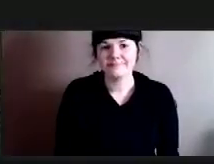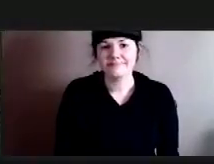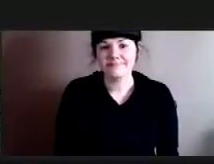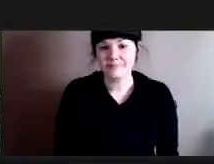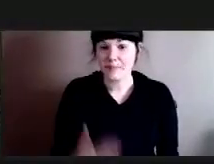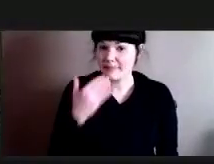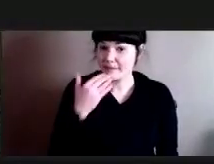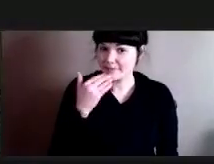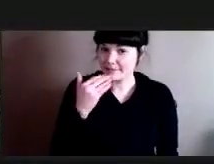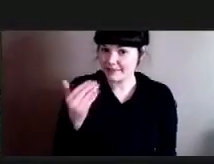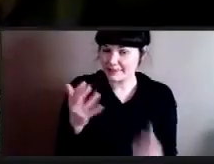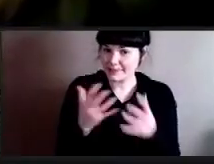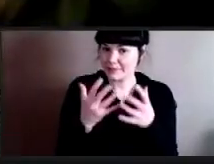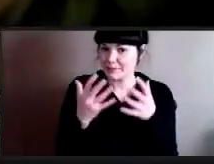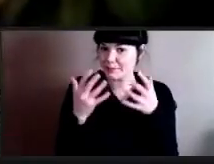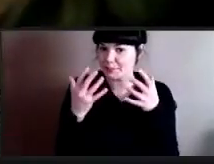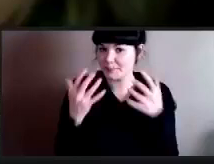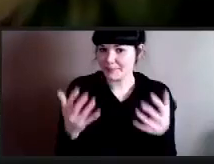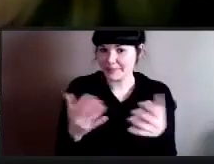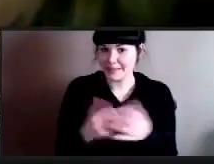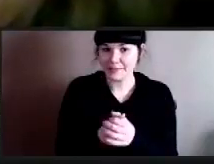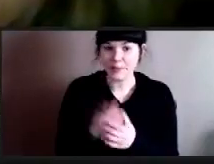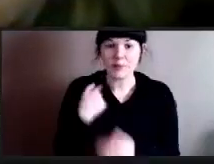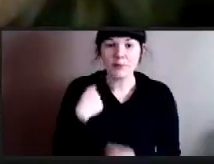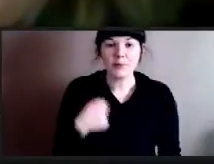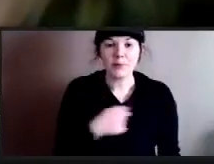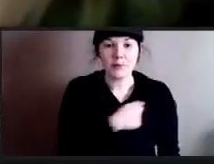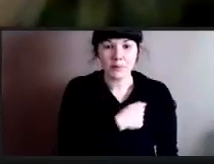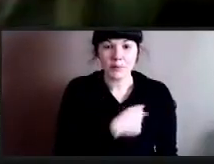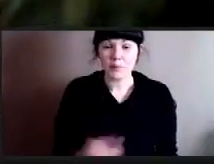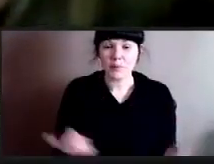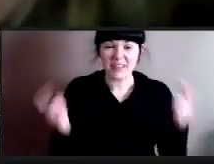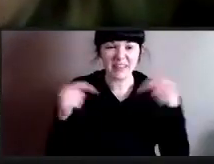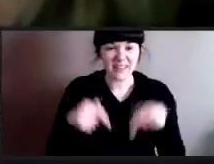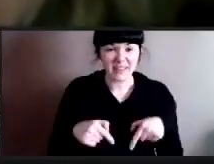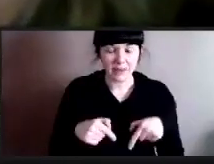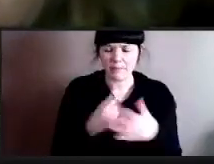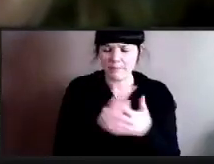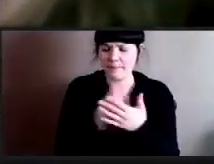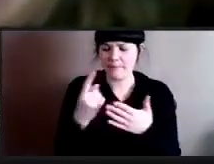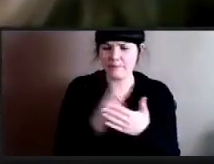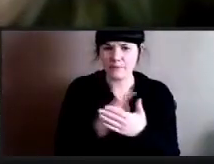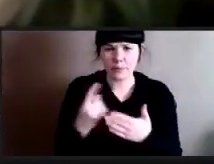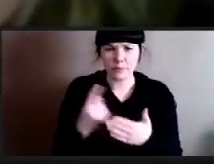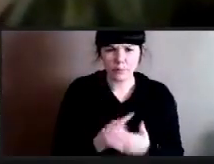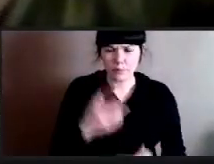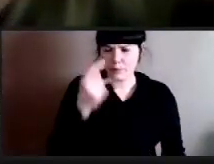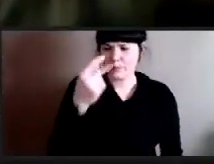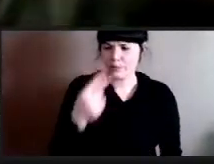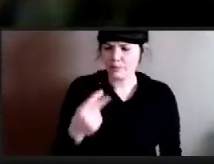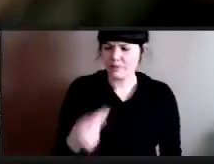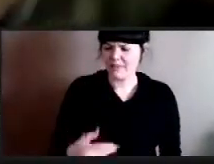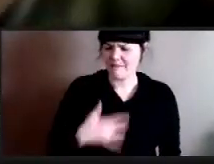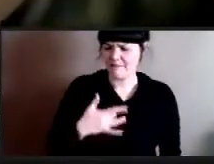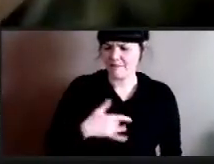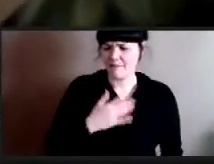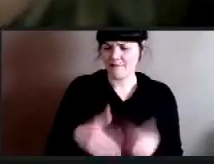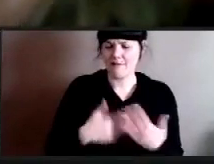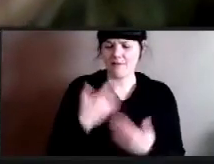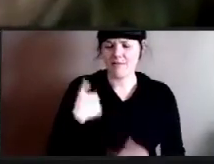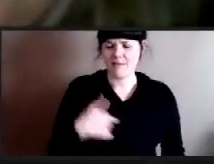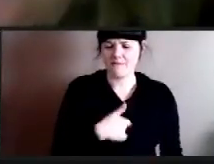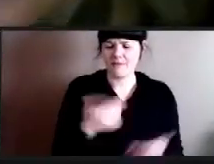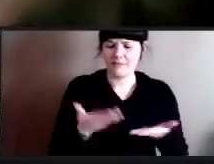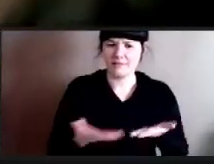Thank you so much, Cindy. And, you know, we come here every Thursday, so I feel like we're all family, and I don't